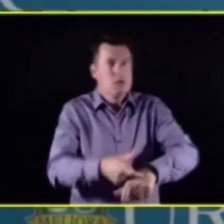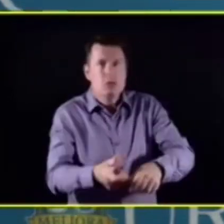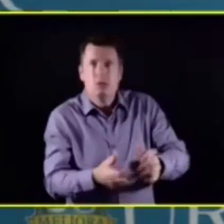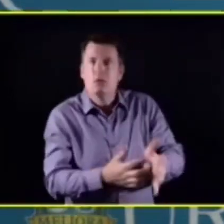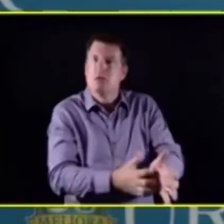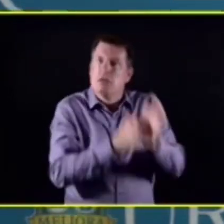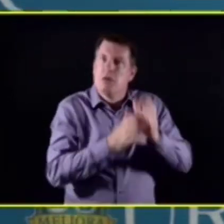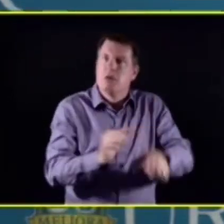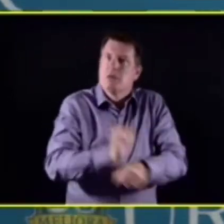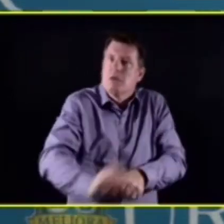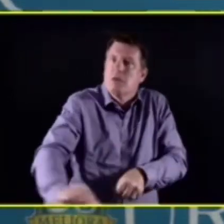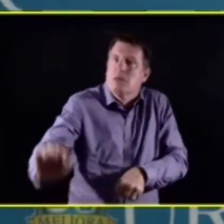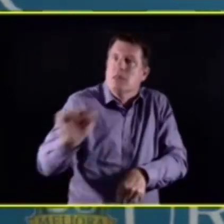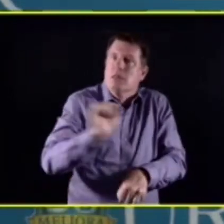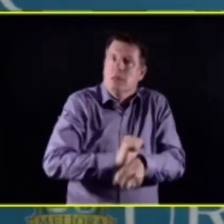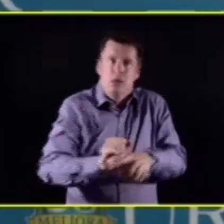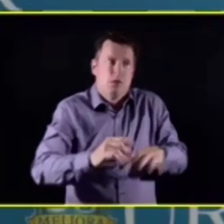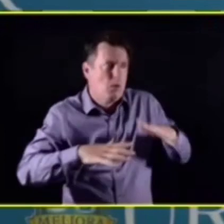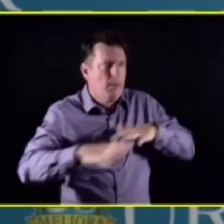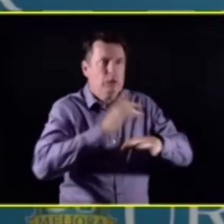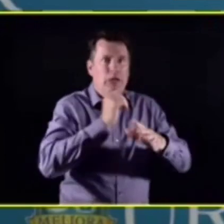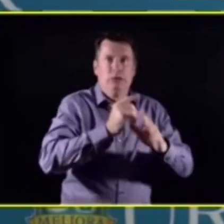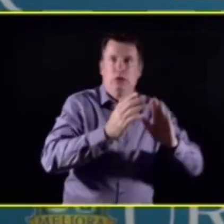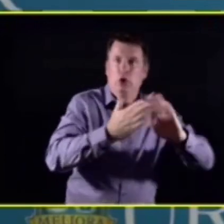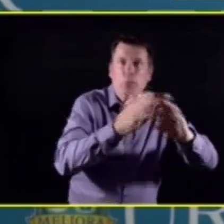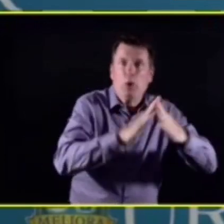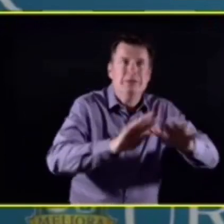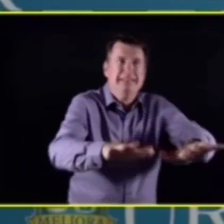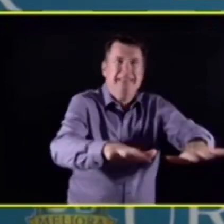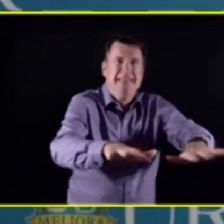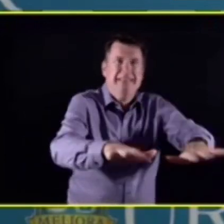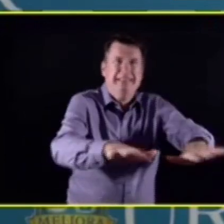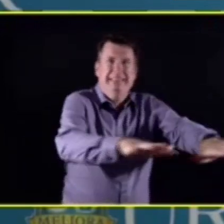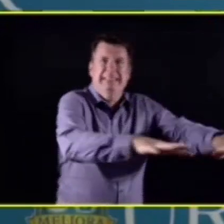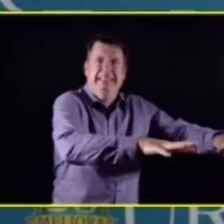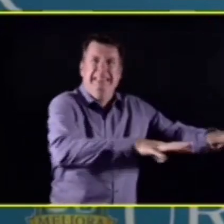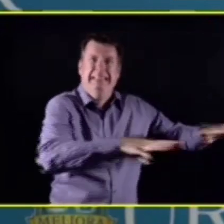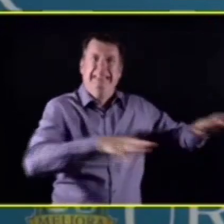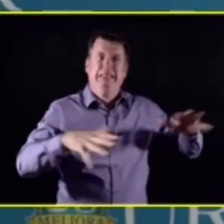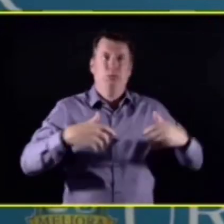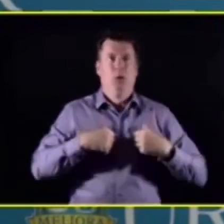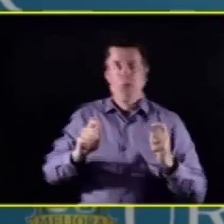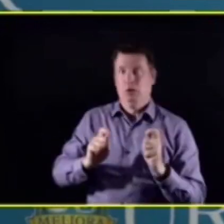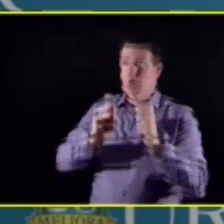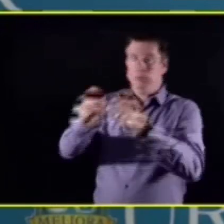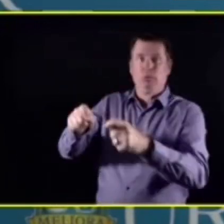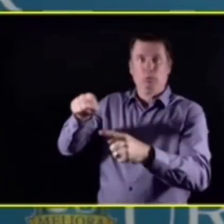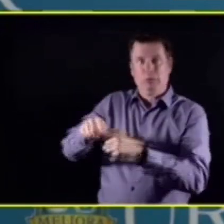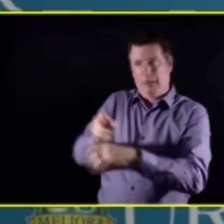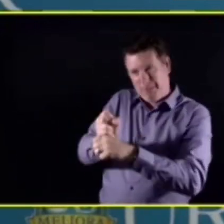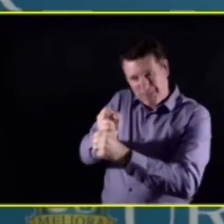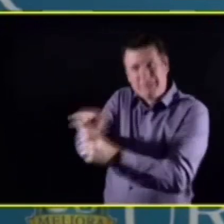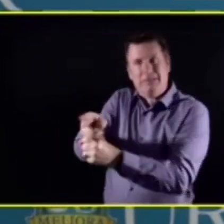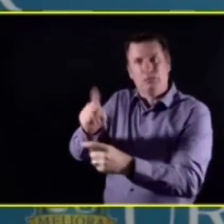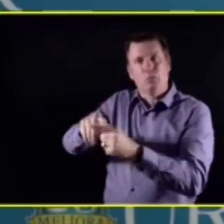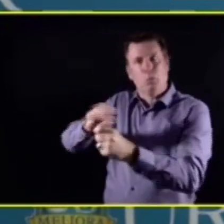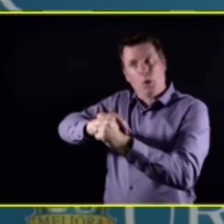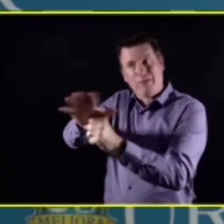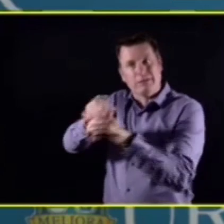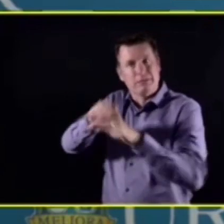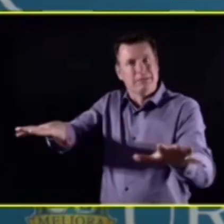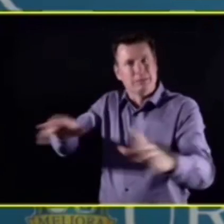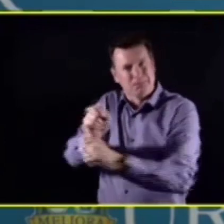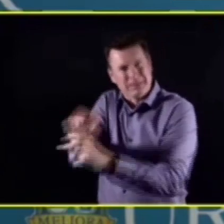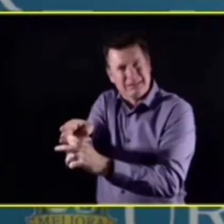community. And so we're very grateful that we have such a great system that supports the work that we do